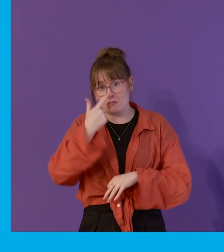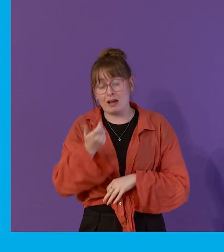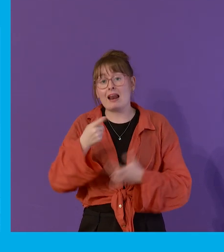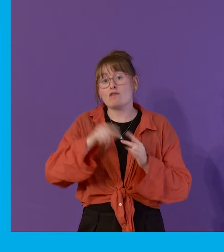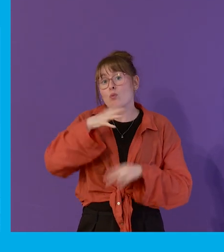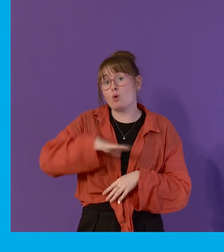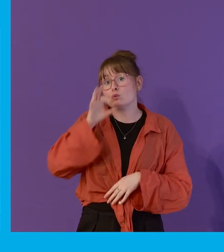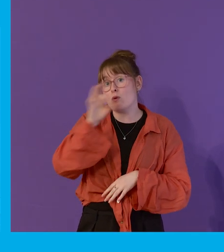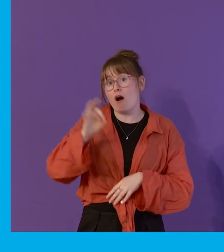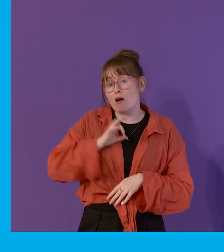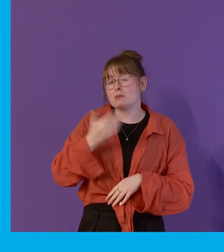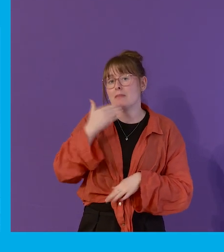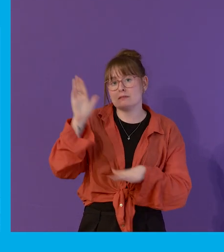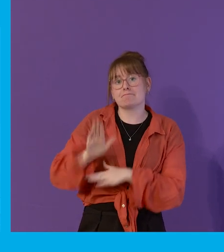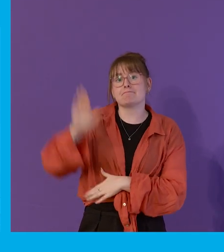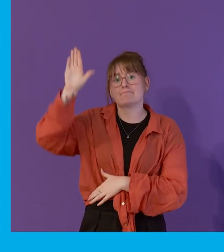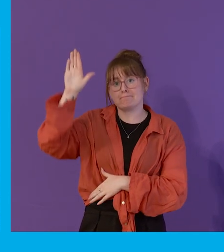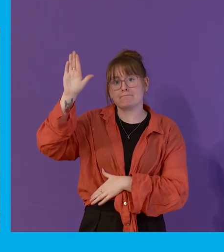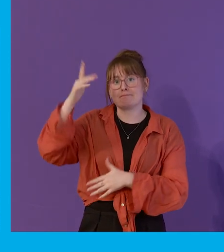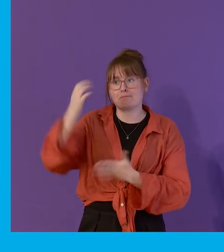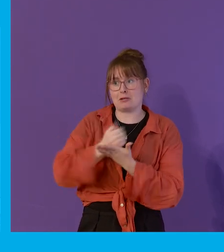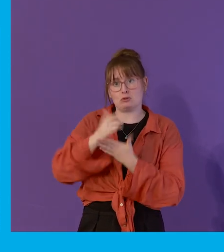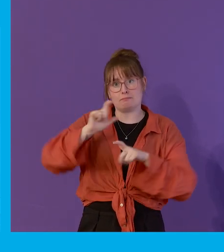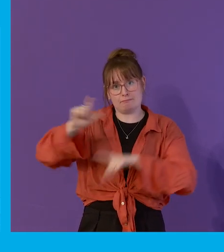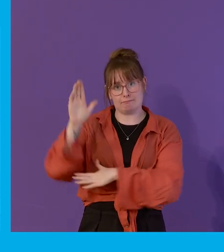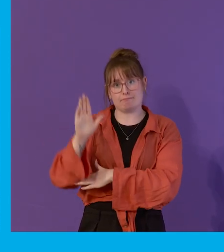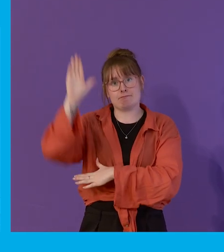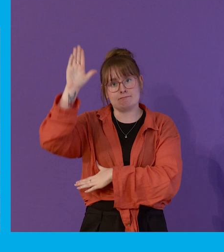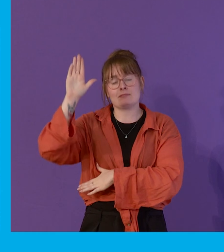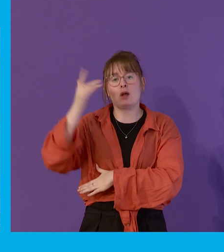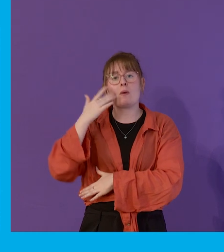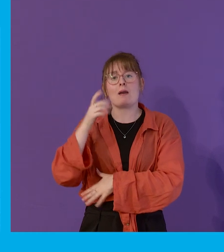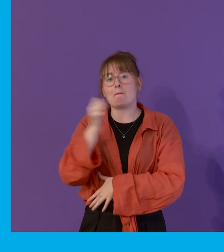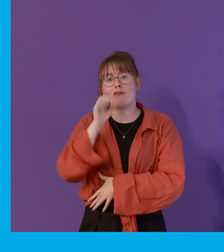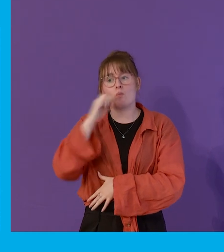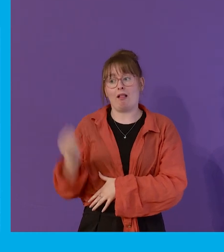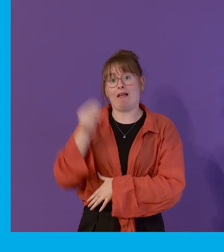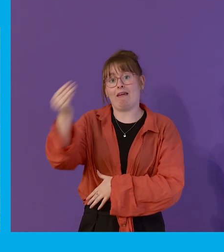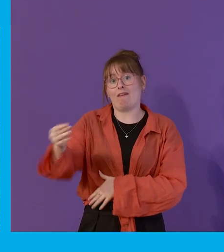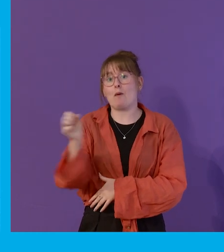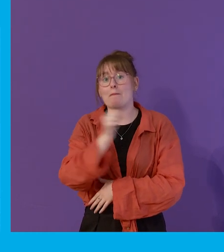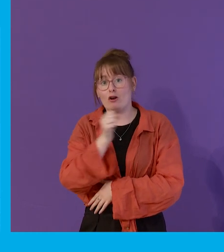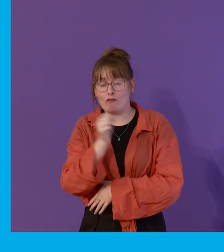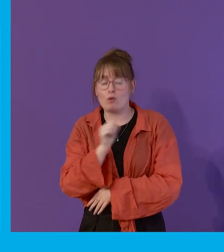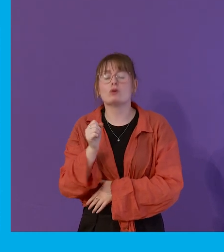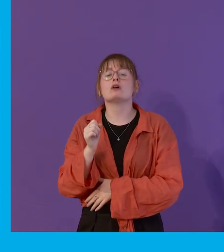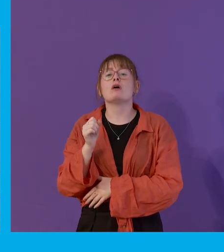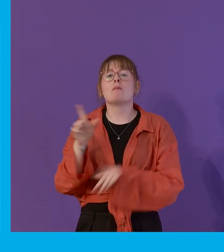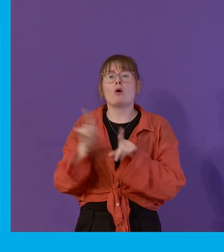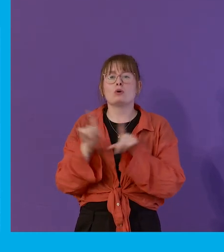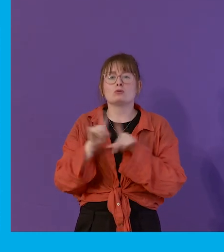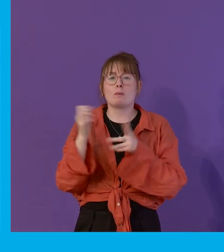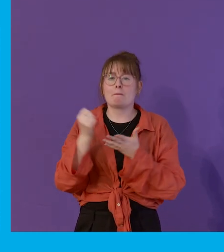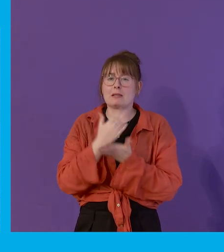like to ask a question, please raise your hand and keep it raised until the microphone is passed to you. And it'd be helpful if you could keep